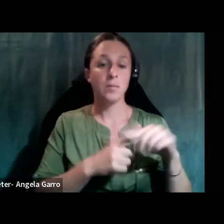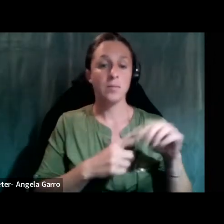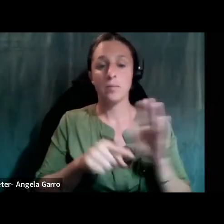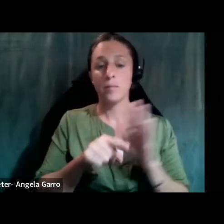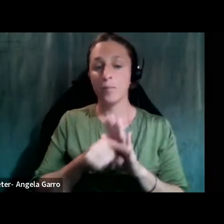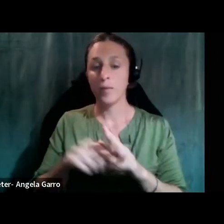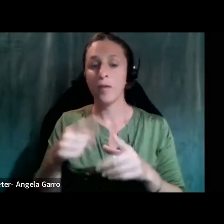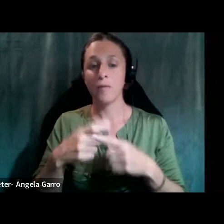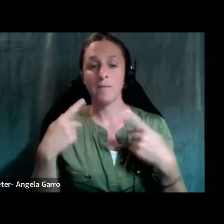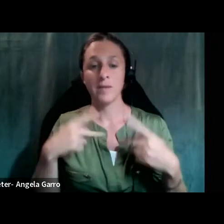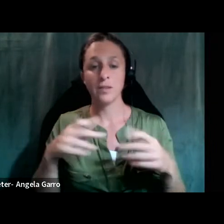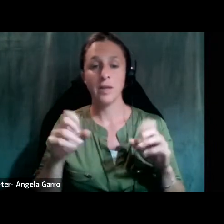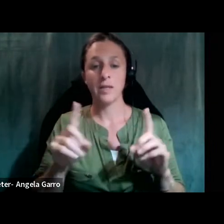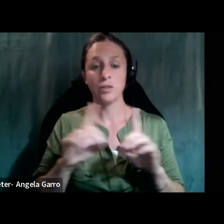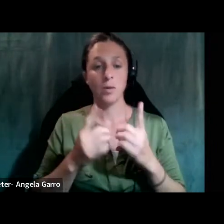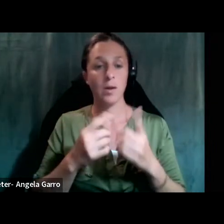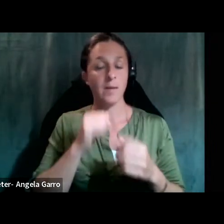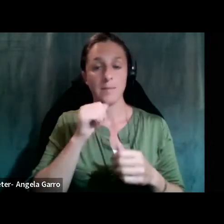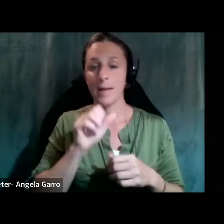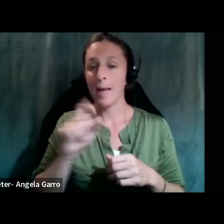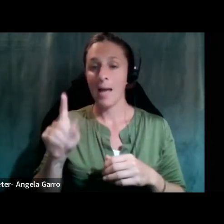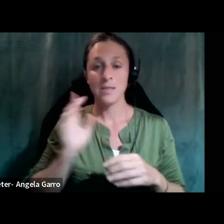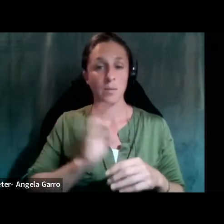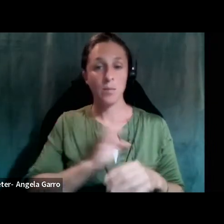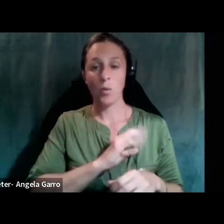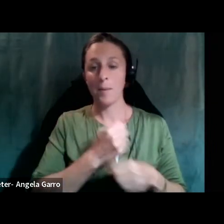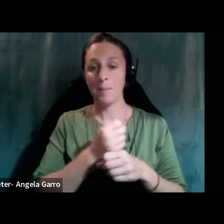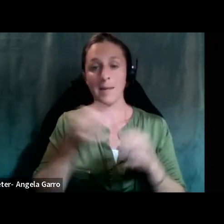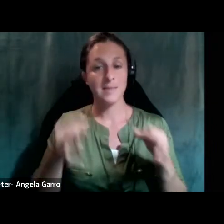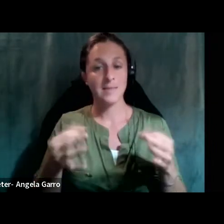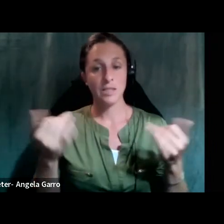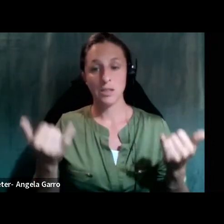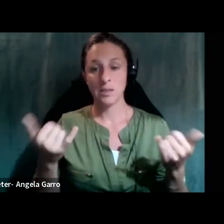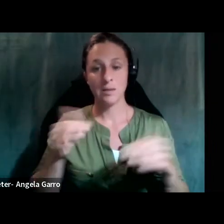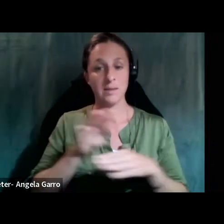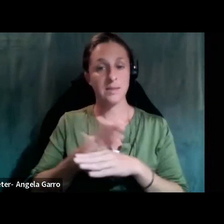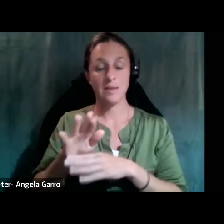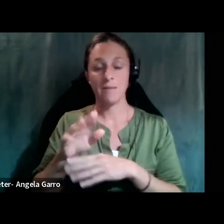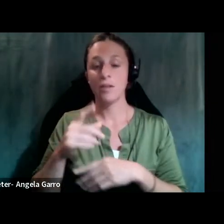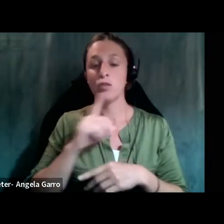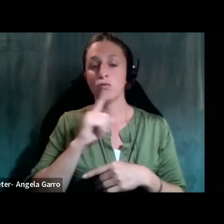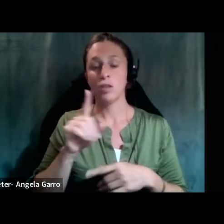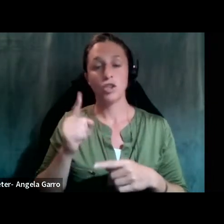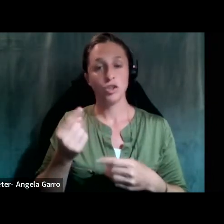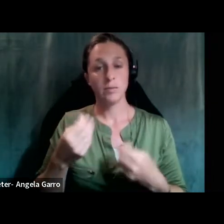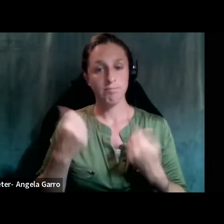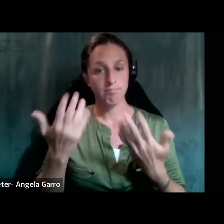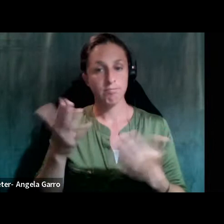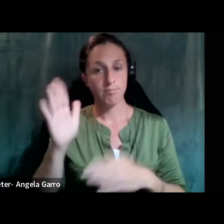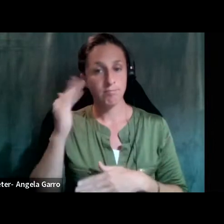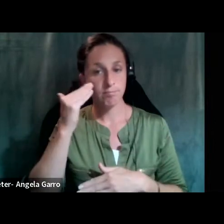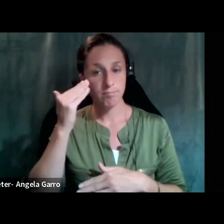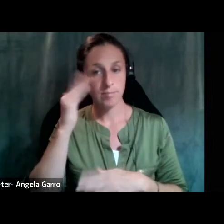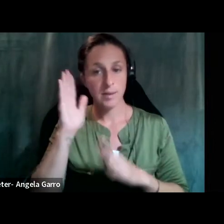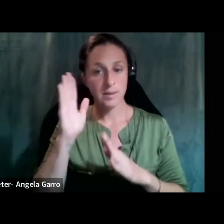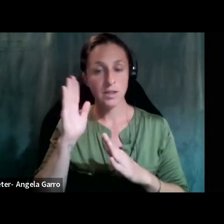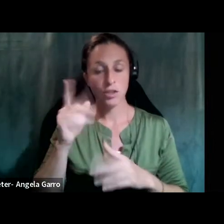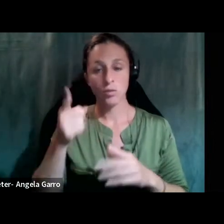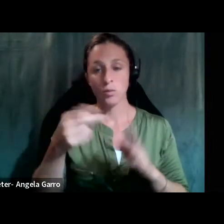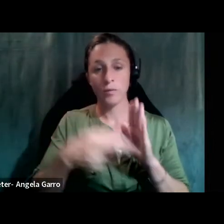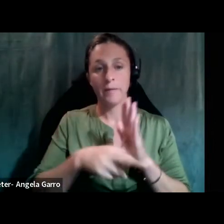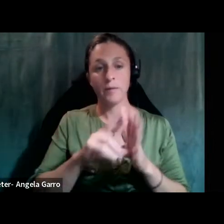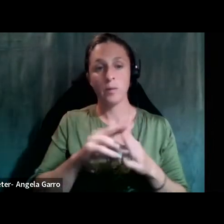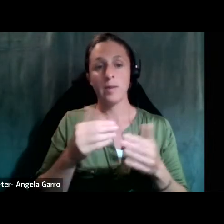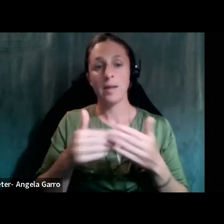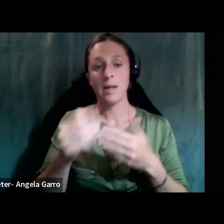that. I'm not asking the board to make a decision this evening. This is really for me to bring to your attention for your review in the next